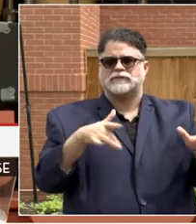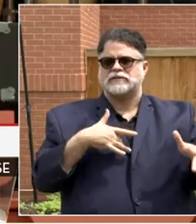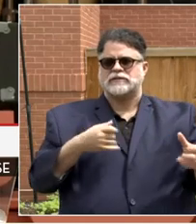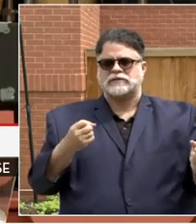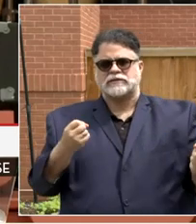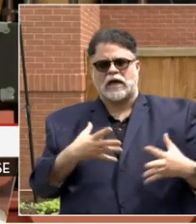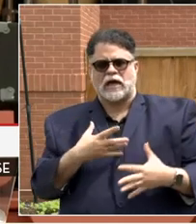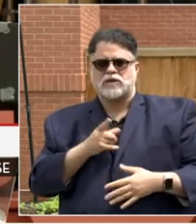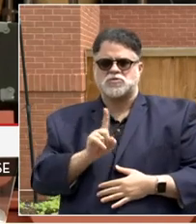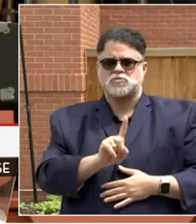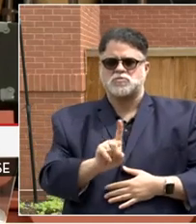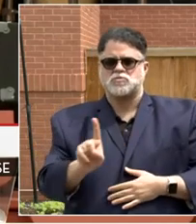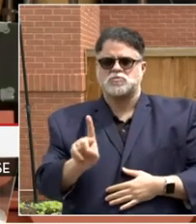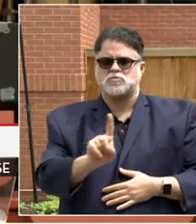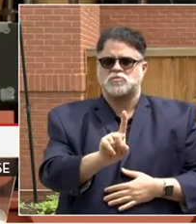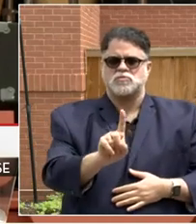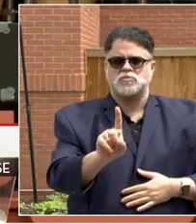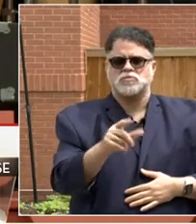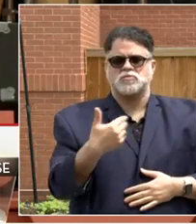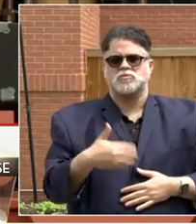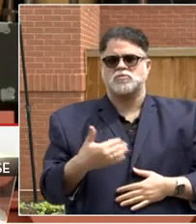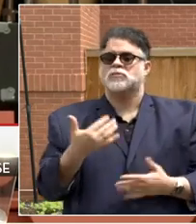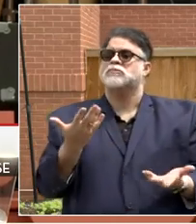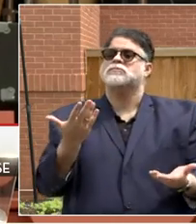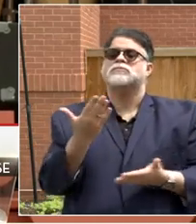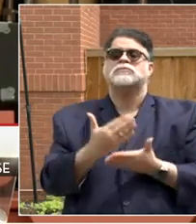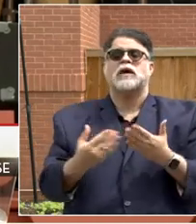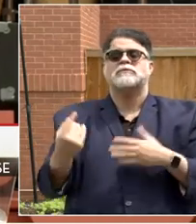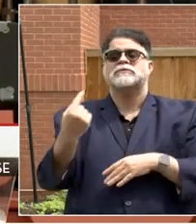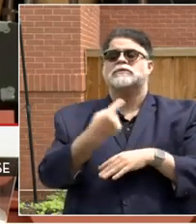that a careless bullet,